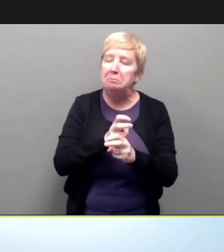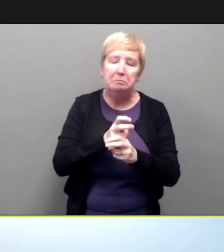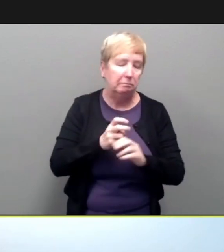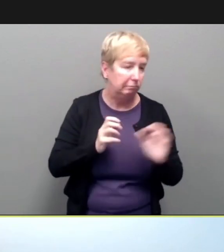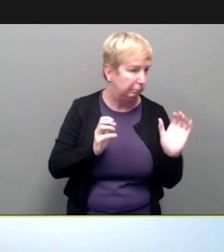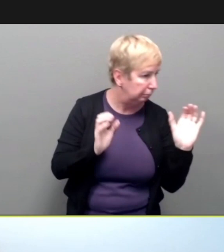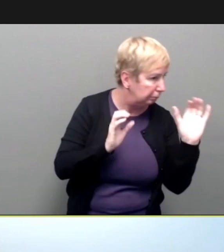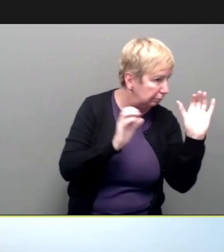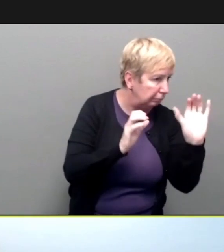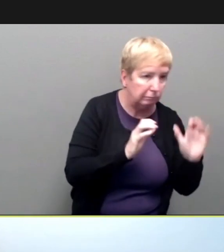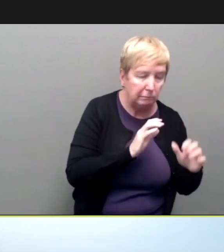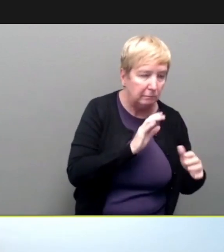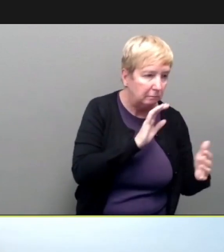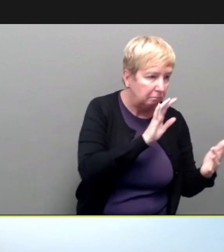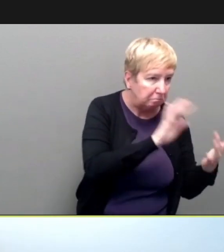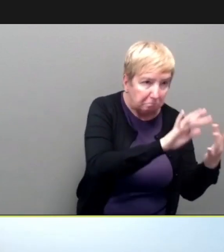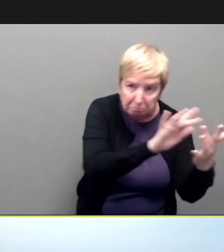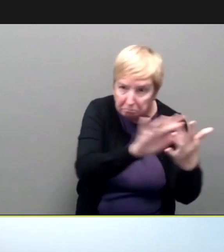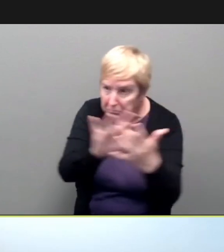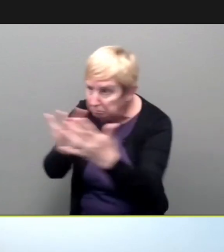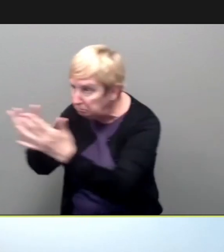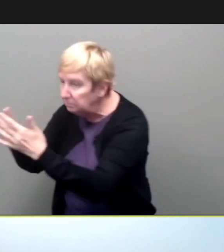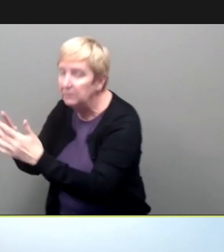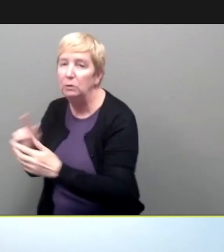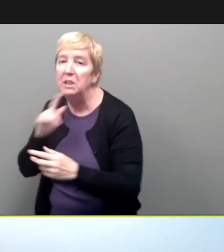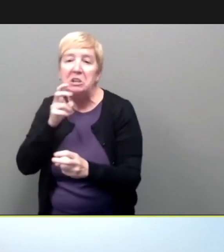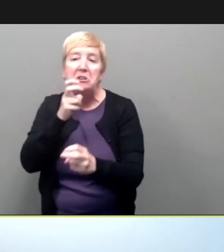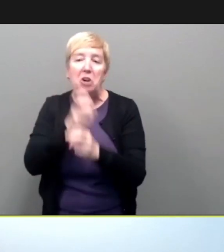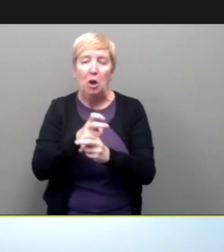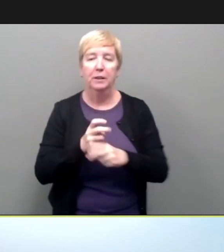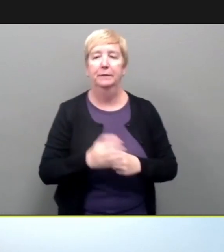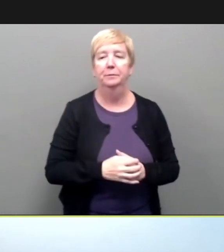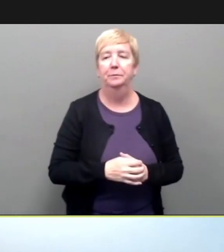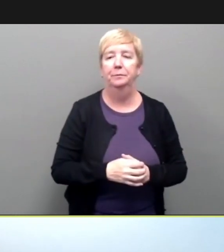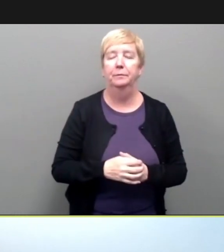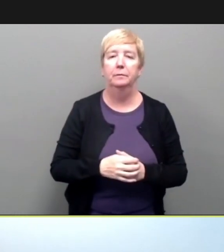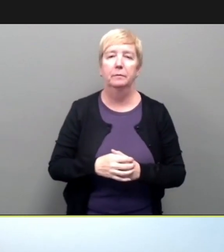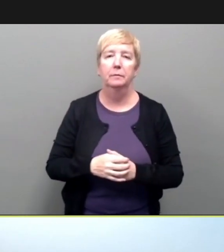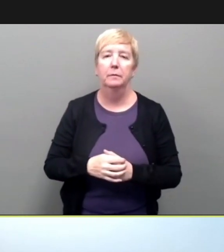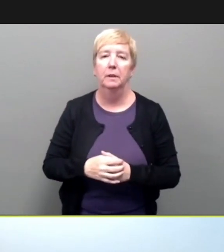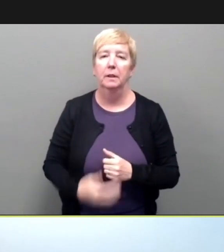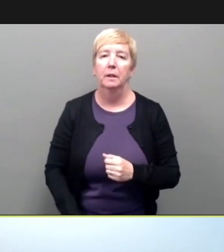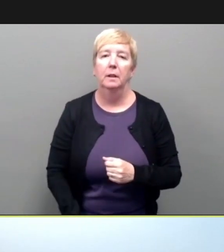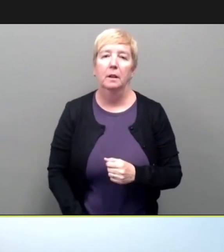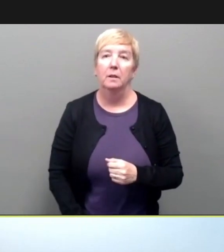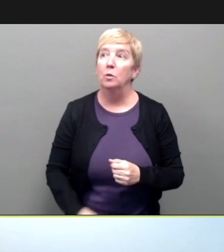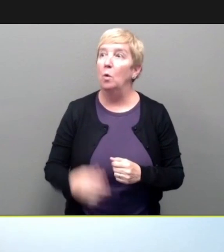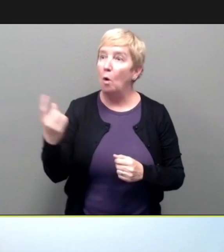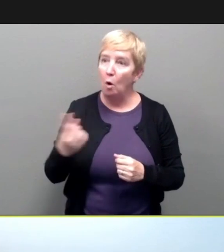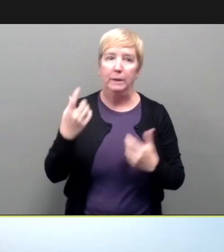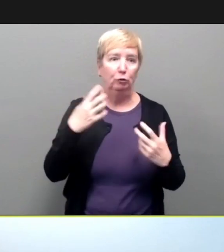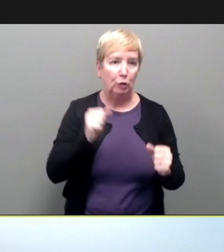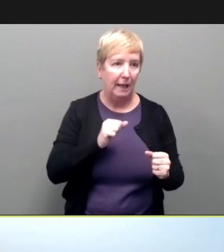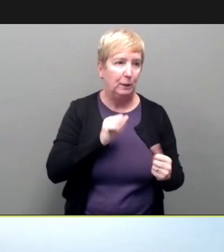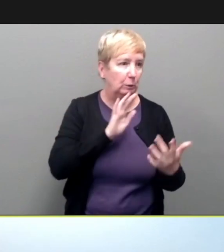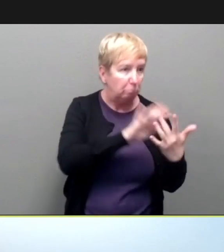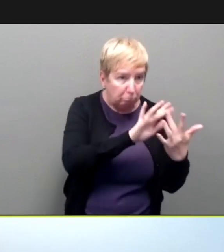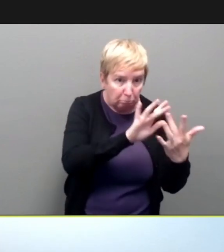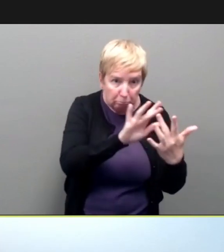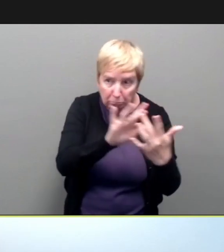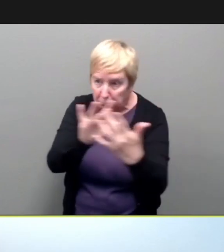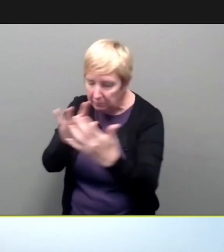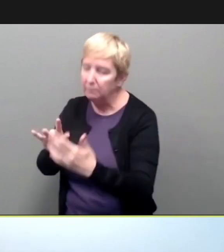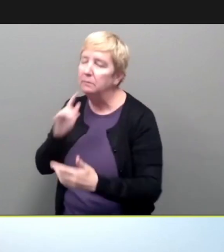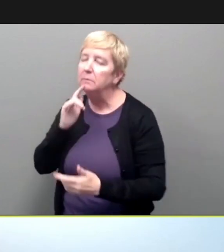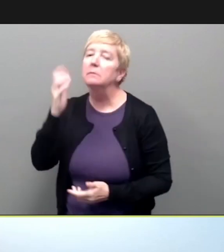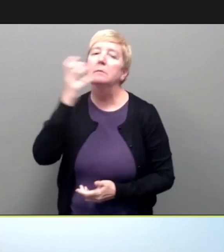difficult task. And we're fine, in order to try to keep up with those numbers, we've